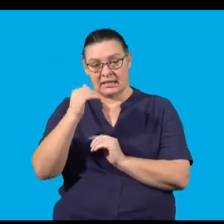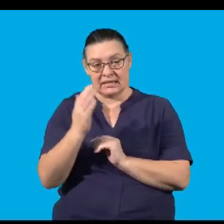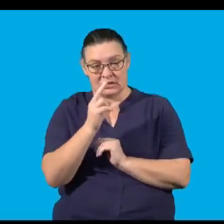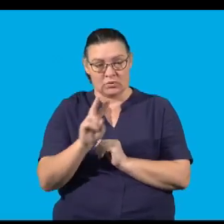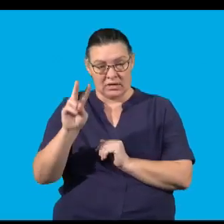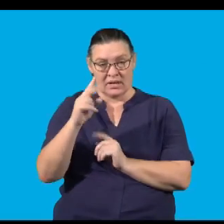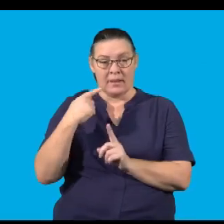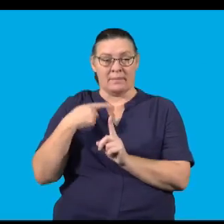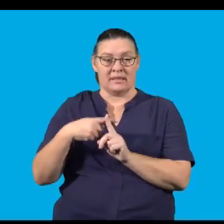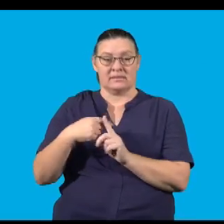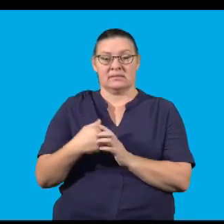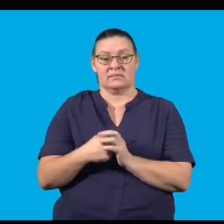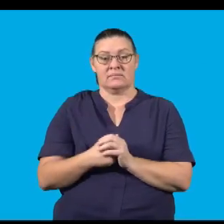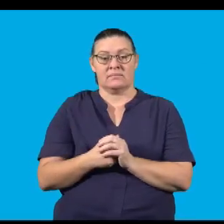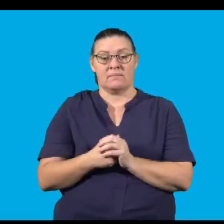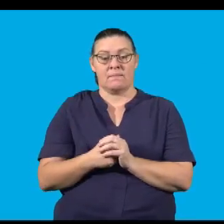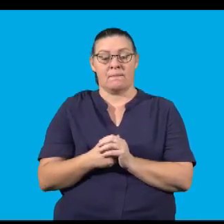plus